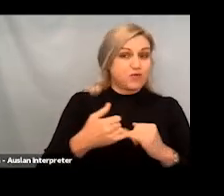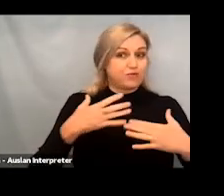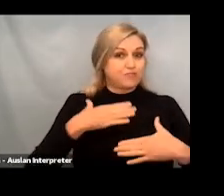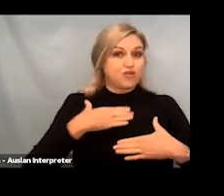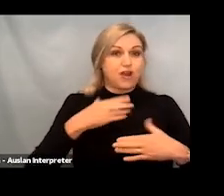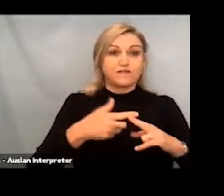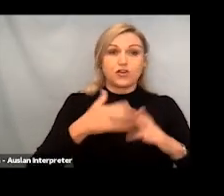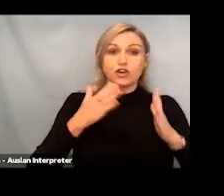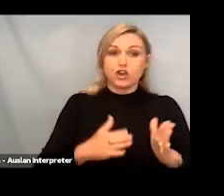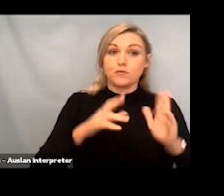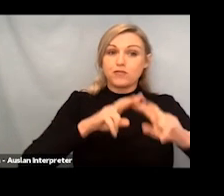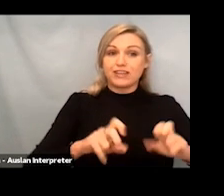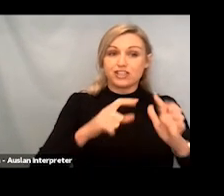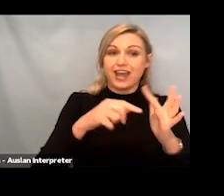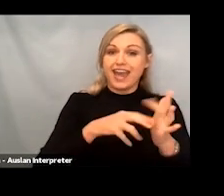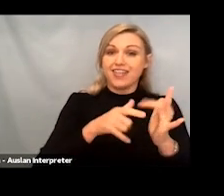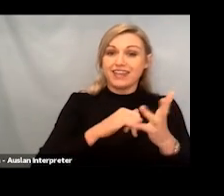Research Ethics Committee with some groundwork,